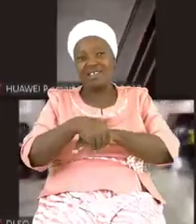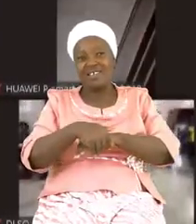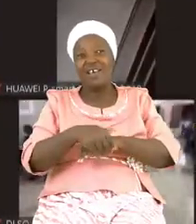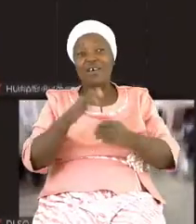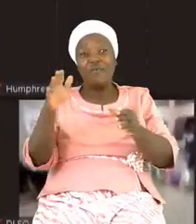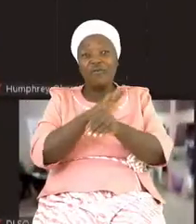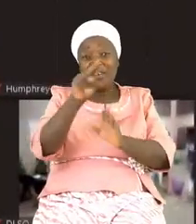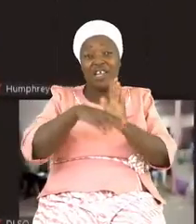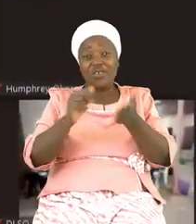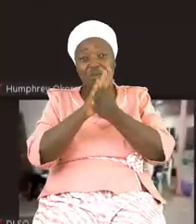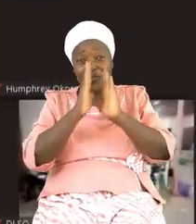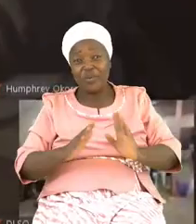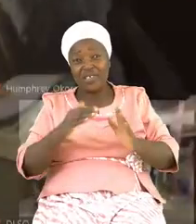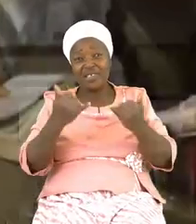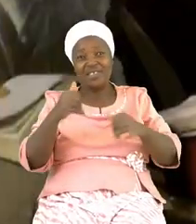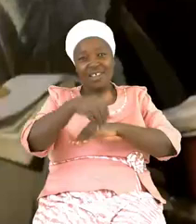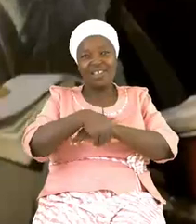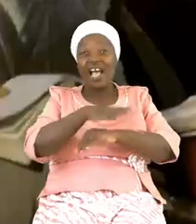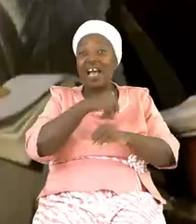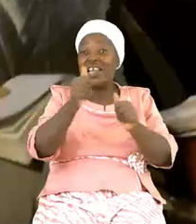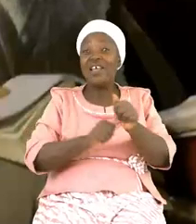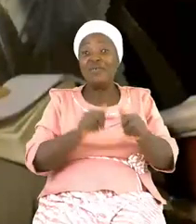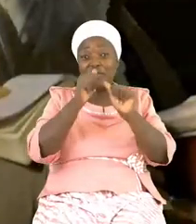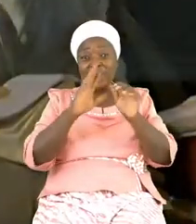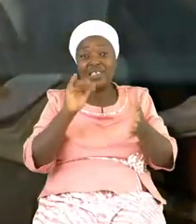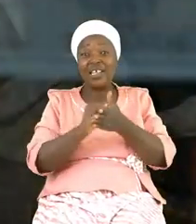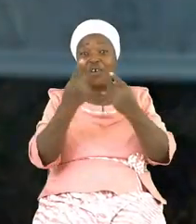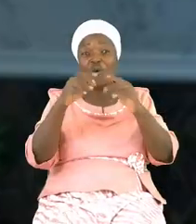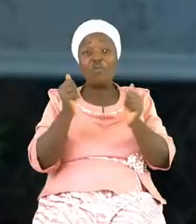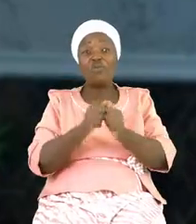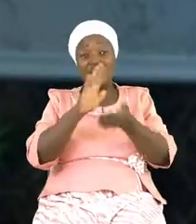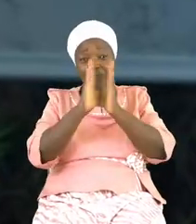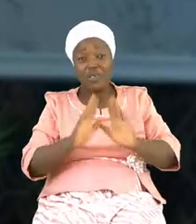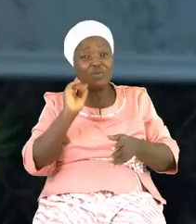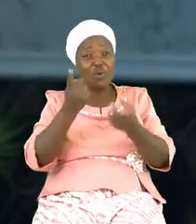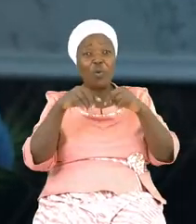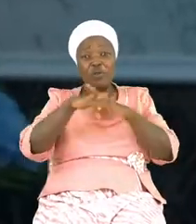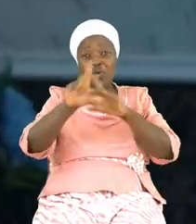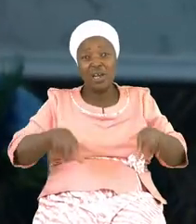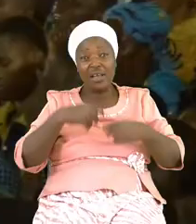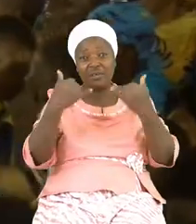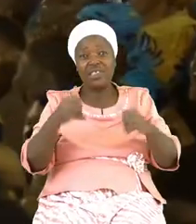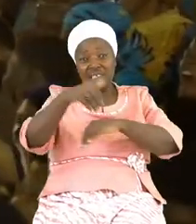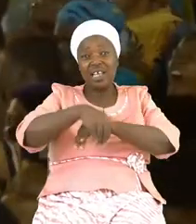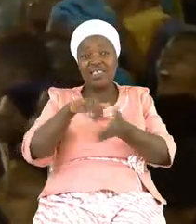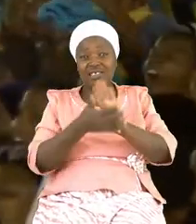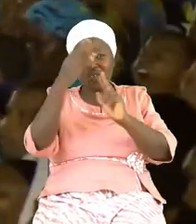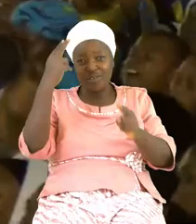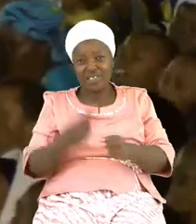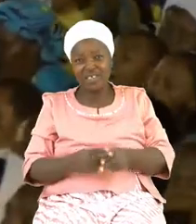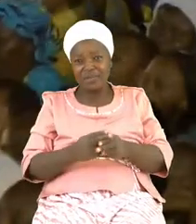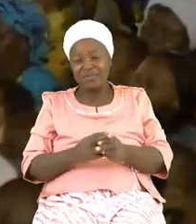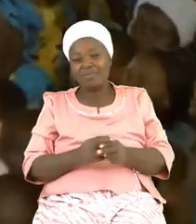tonight. And every blessing that comes with peace will come in your life tonight in Jesus' name.